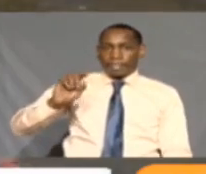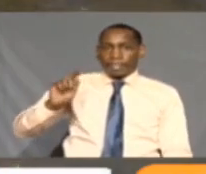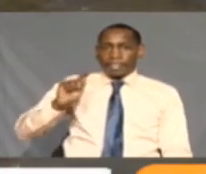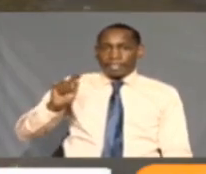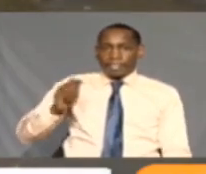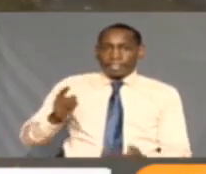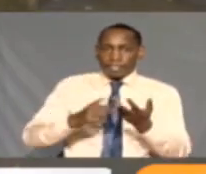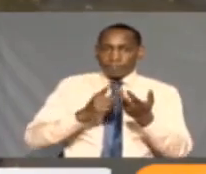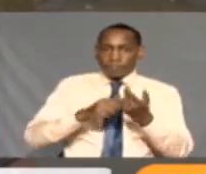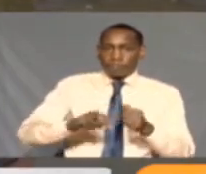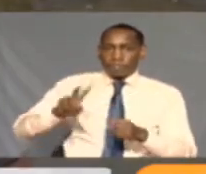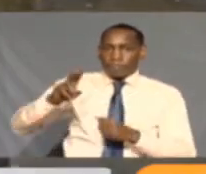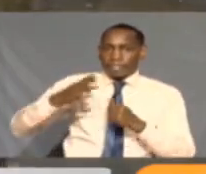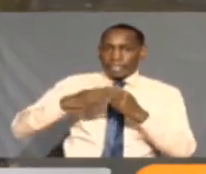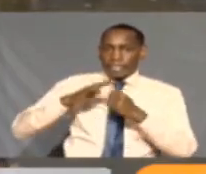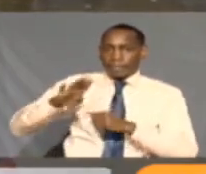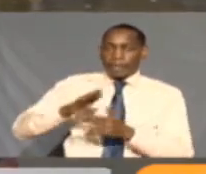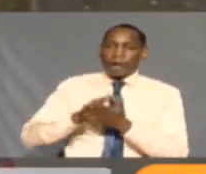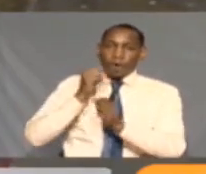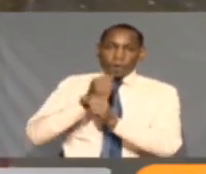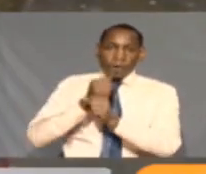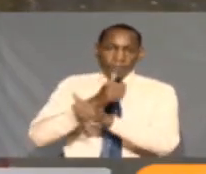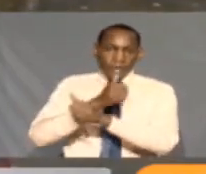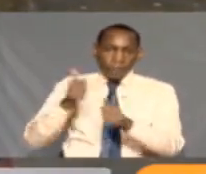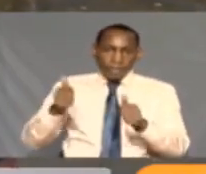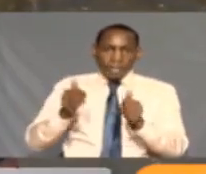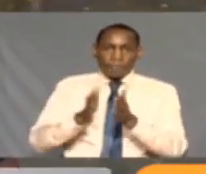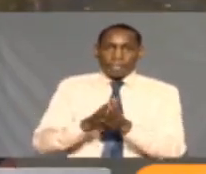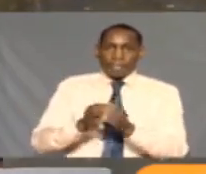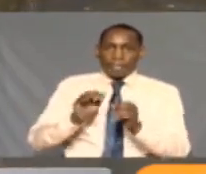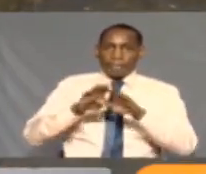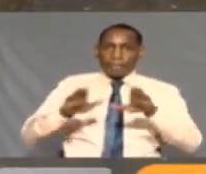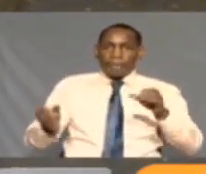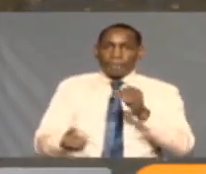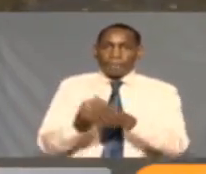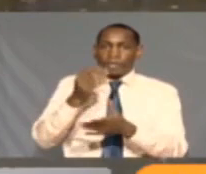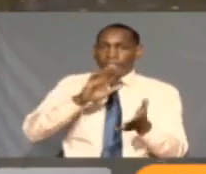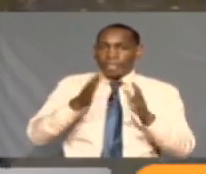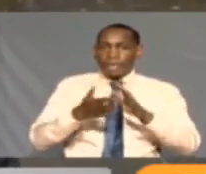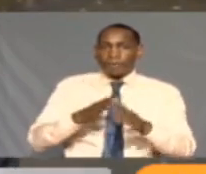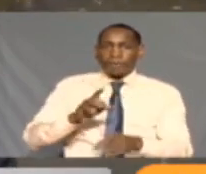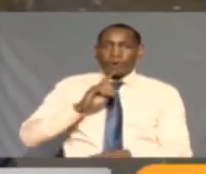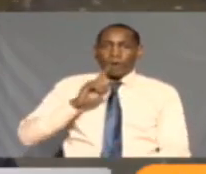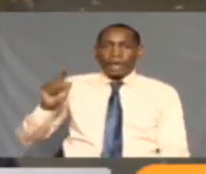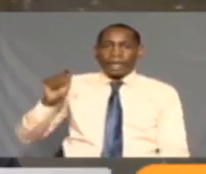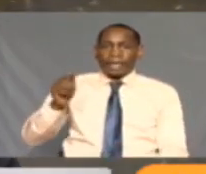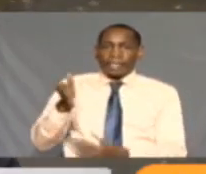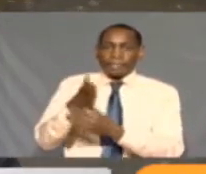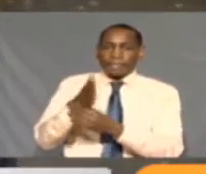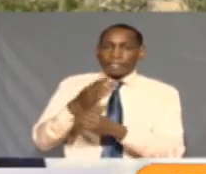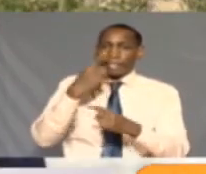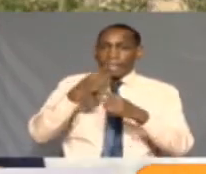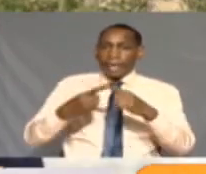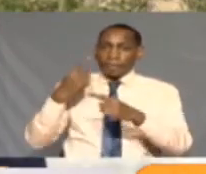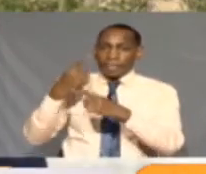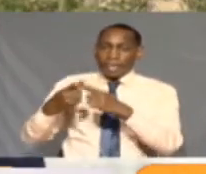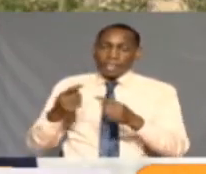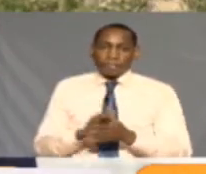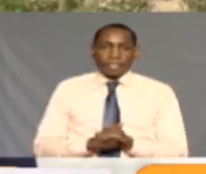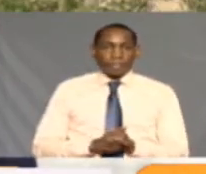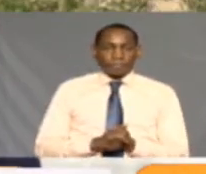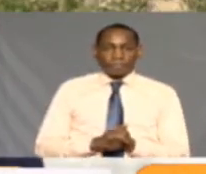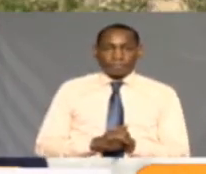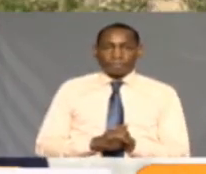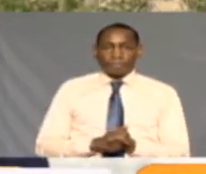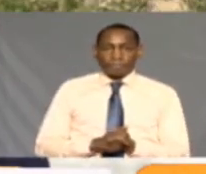total. 29 of them are operational, with the farm producing an average of 100 tons of fish per year. So you have